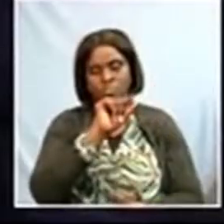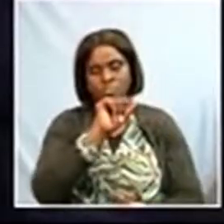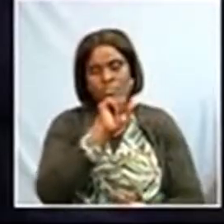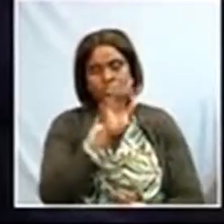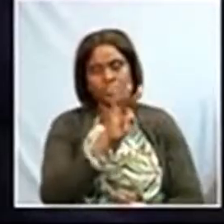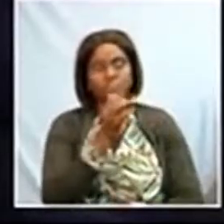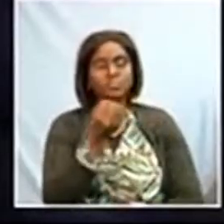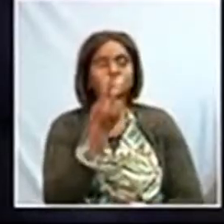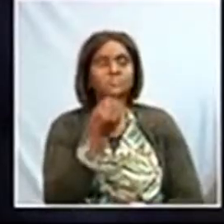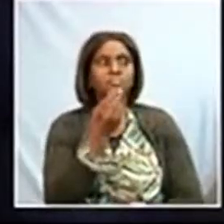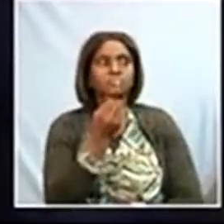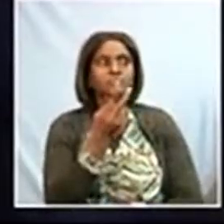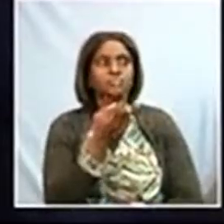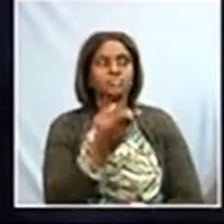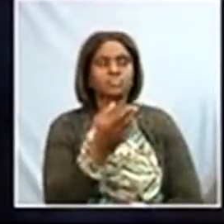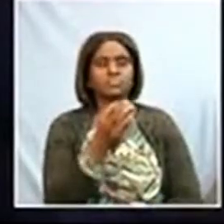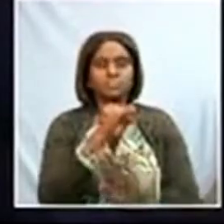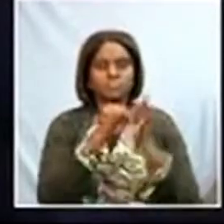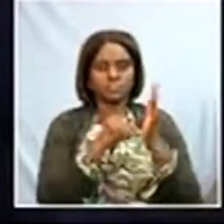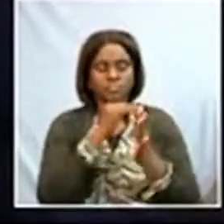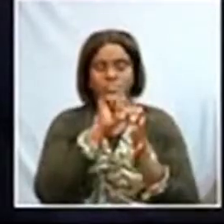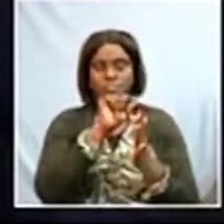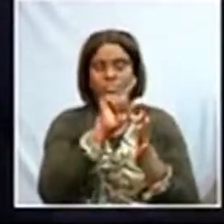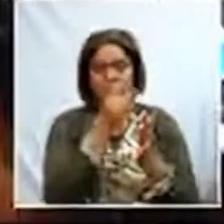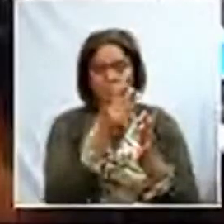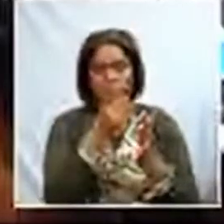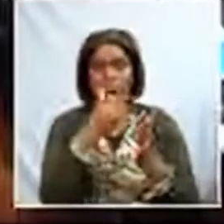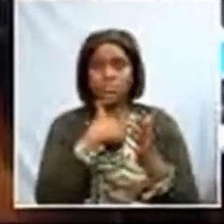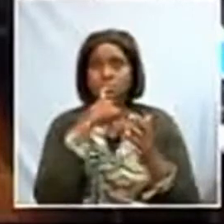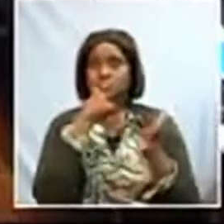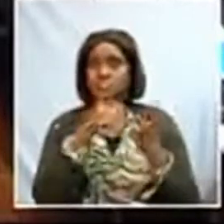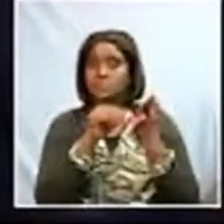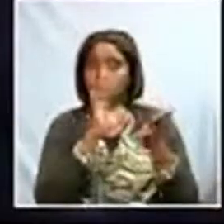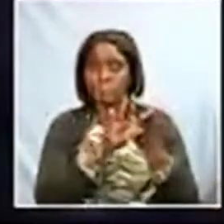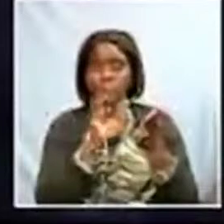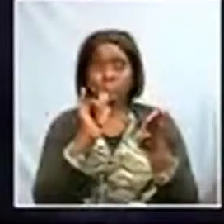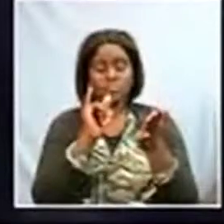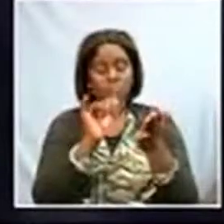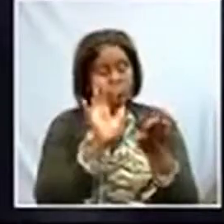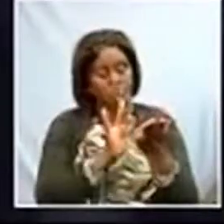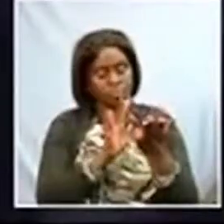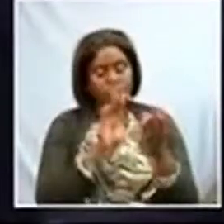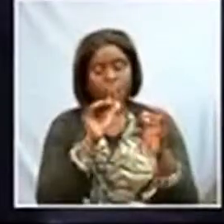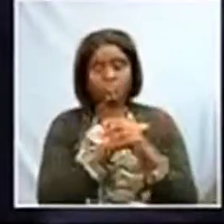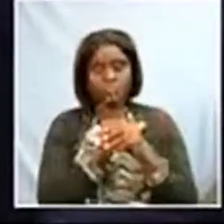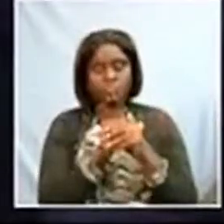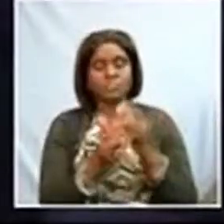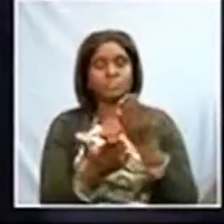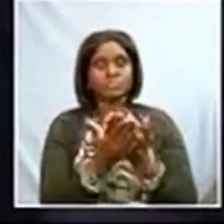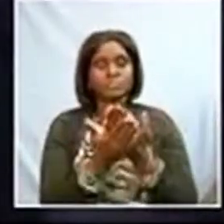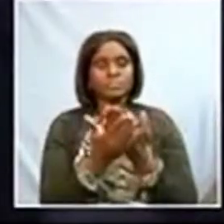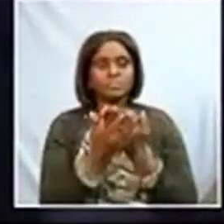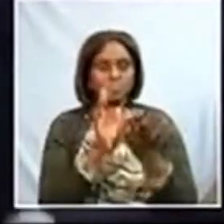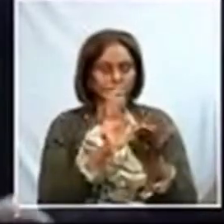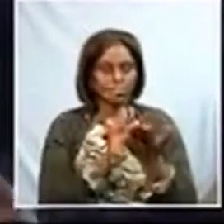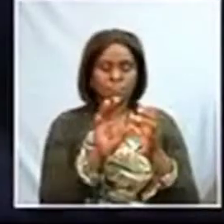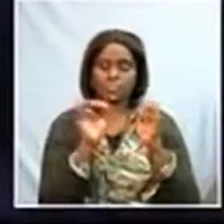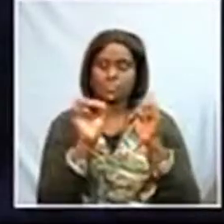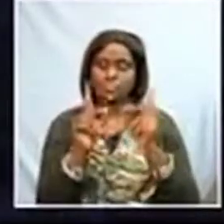on the 12th. January 2024, you have the letter here? Yes, it's in the addendum. Okay.